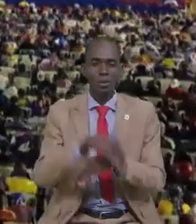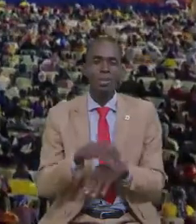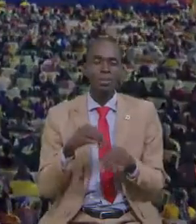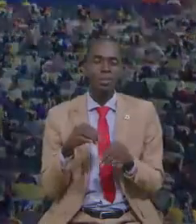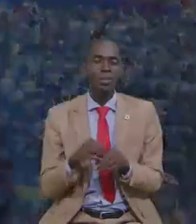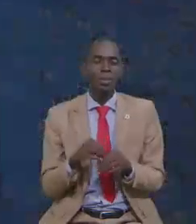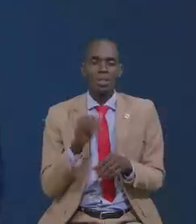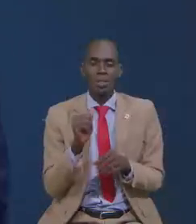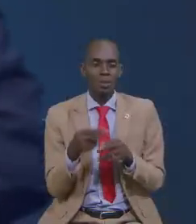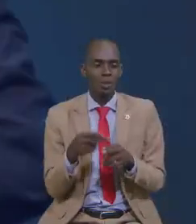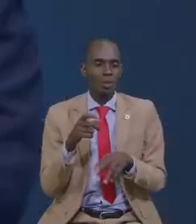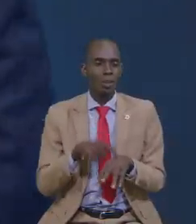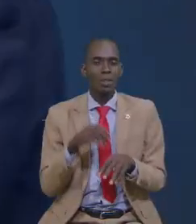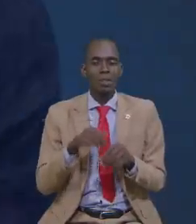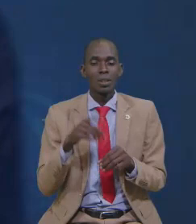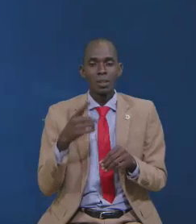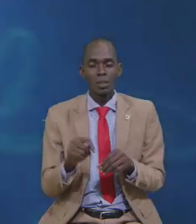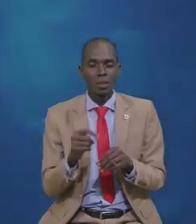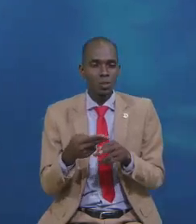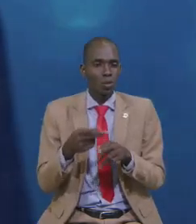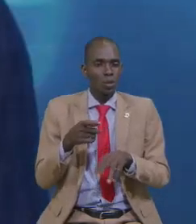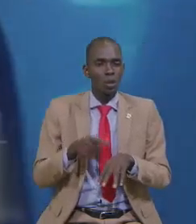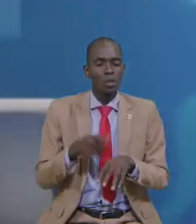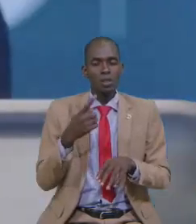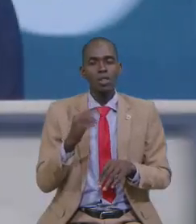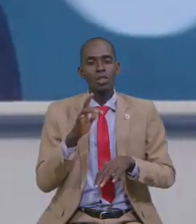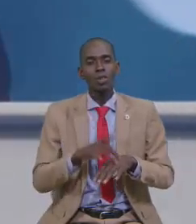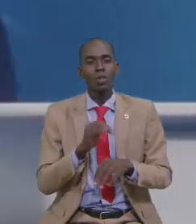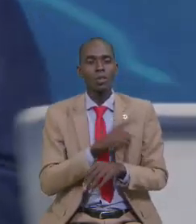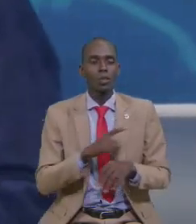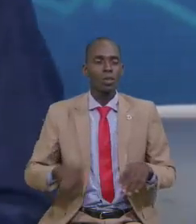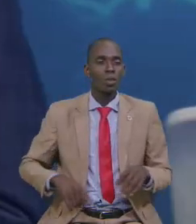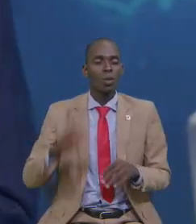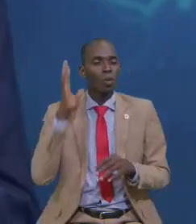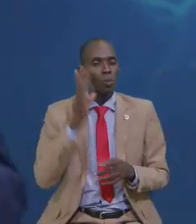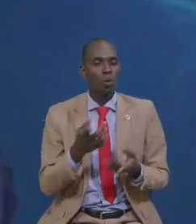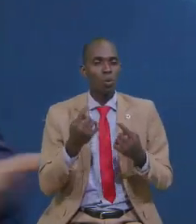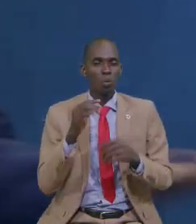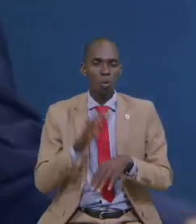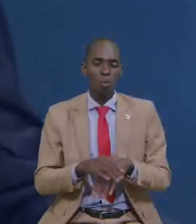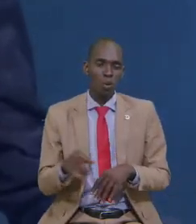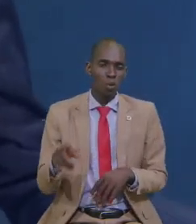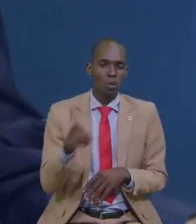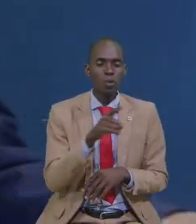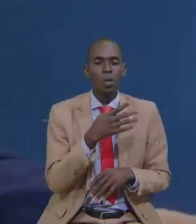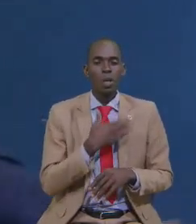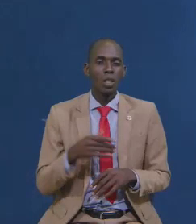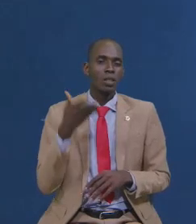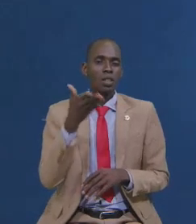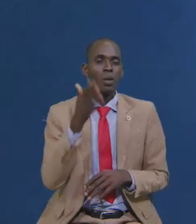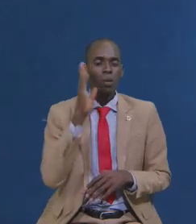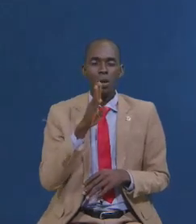moment, in a twinkling of an eye, the touch of the Lord will come upon you. And there will be freedom.